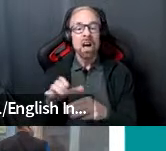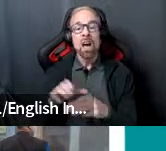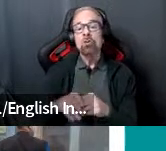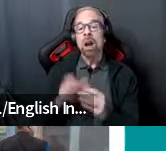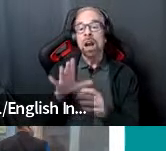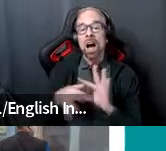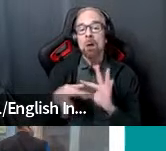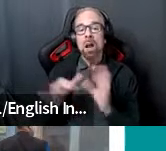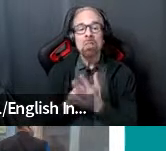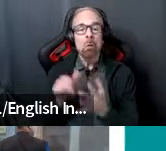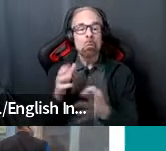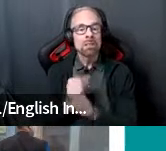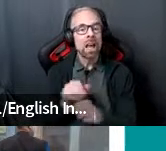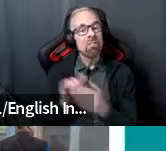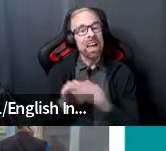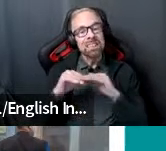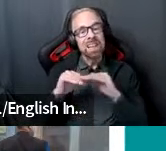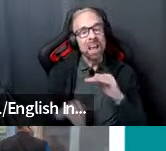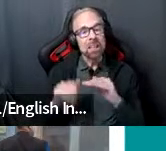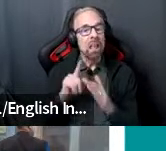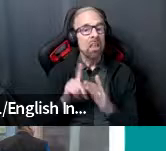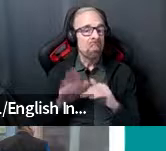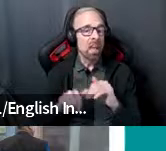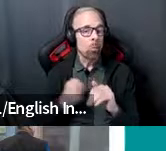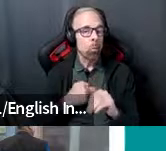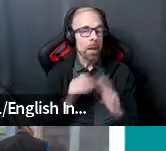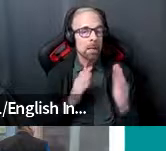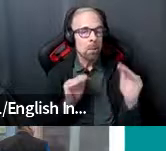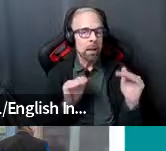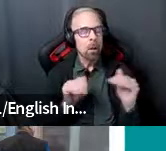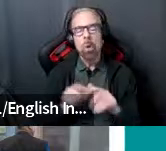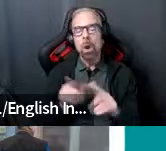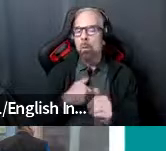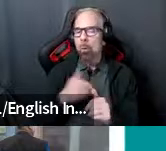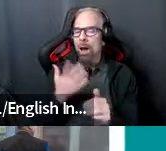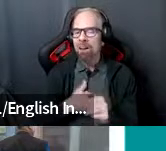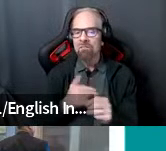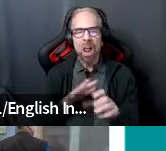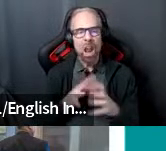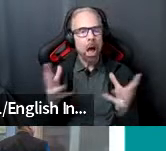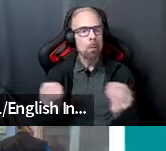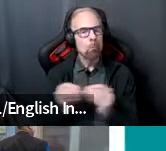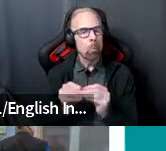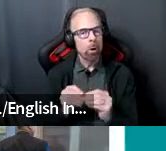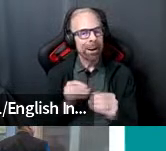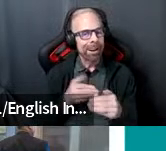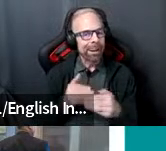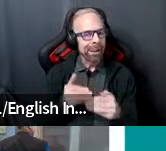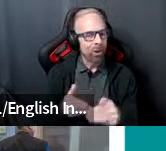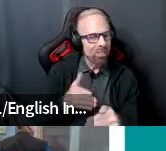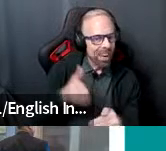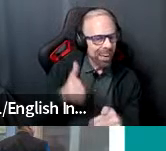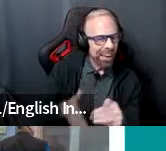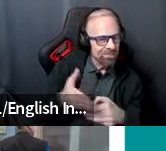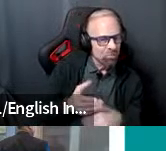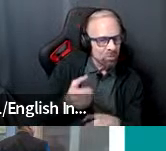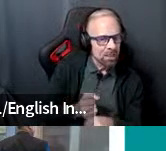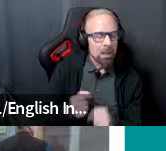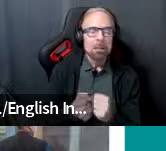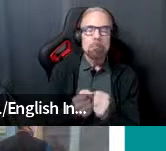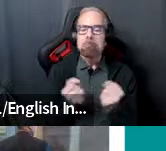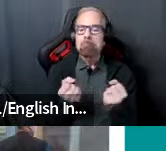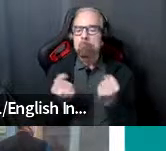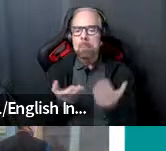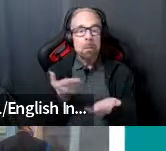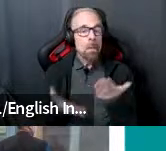we anticipate, but we anticipate a rush towards the end. There's a lot of folks who are doing some complex